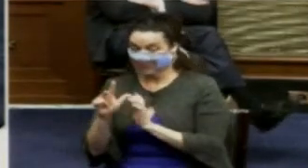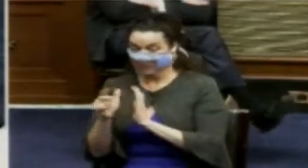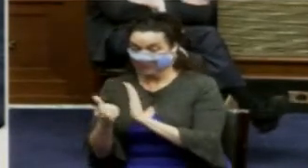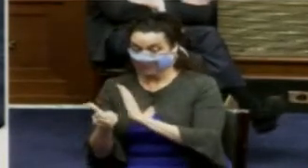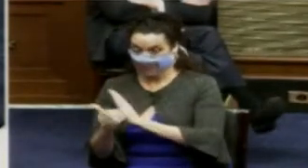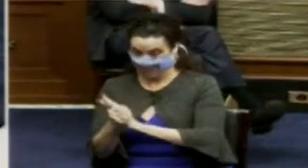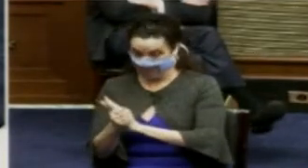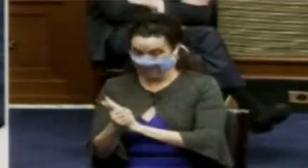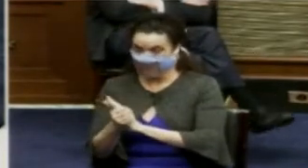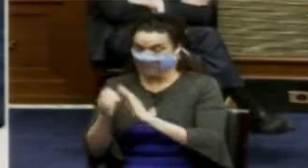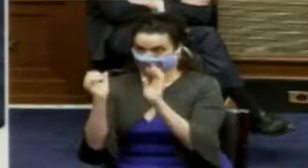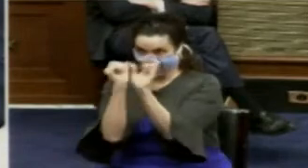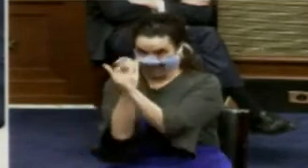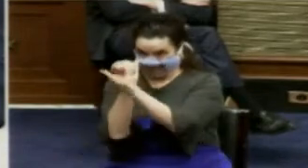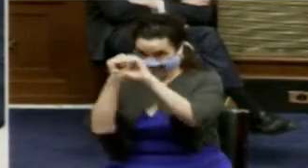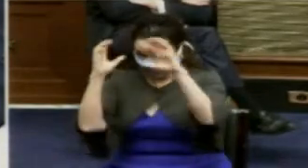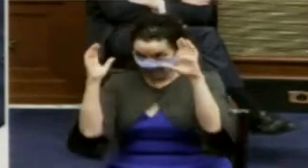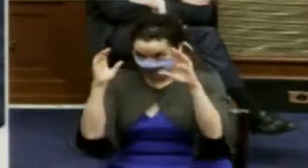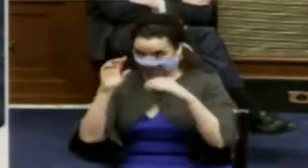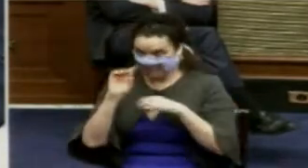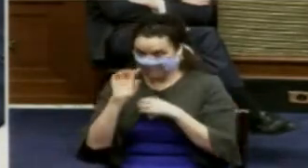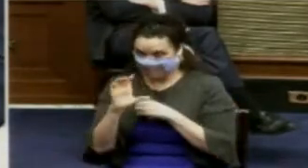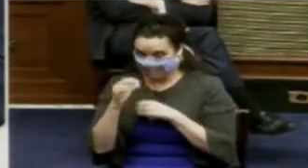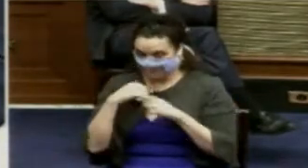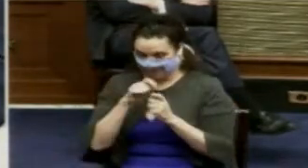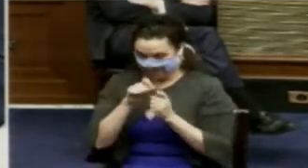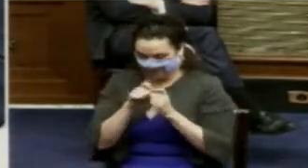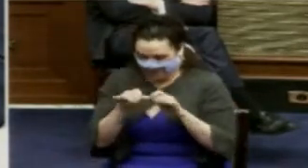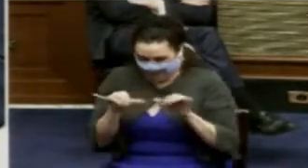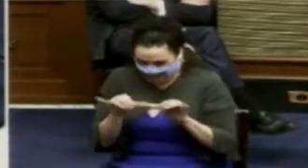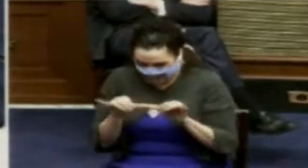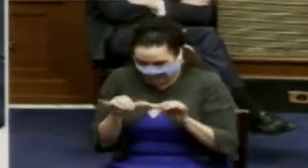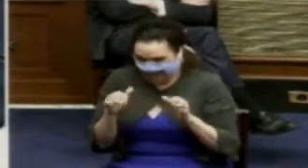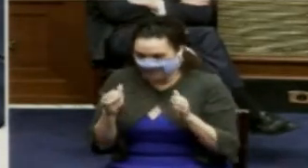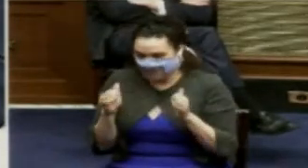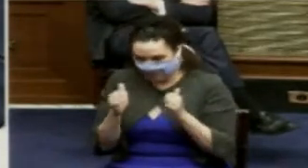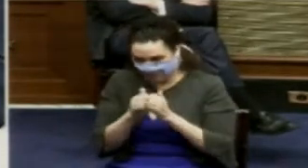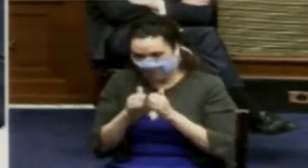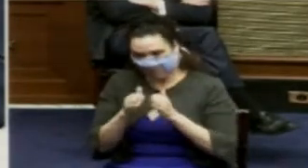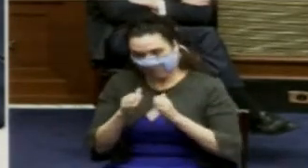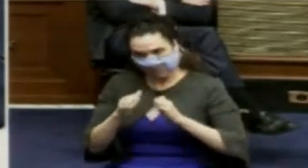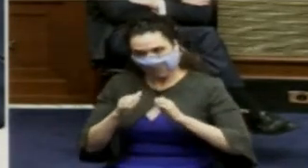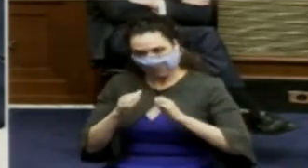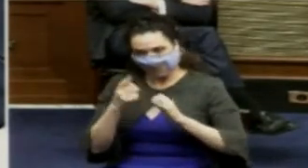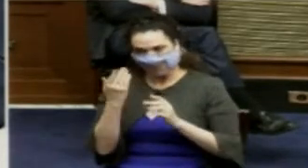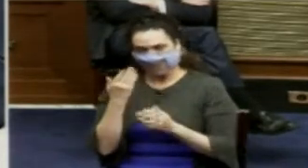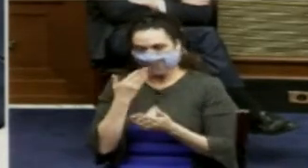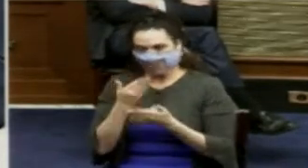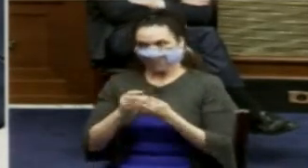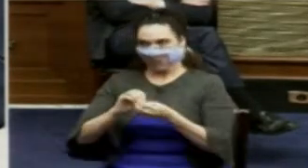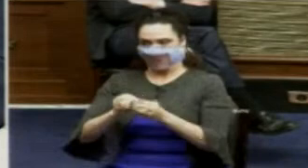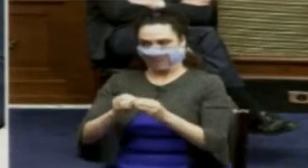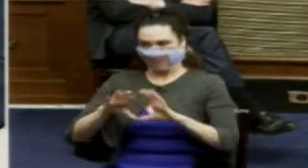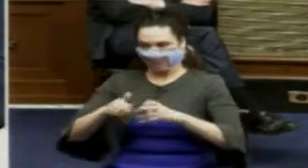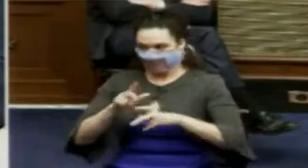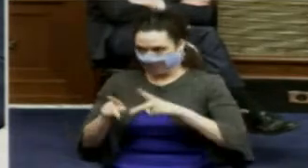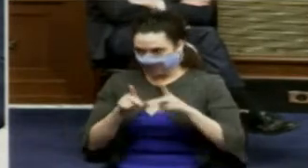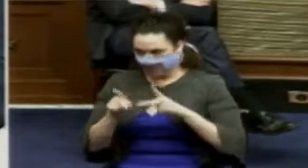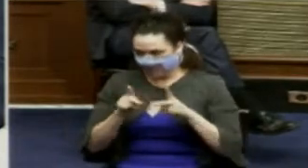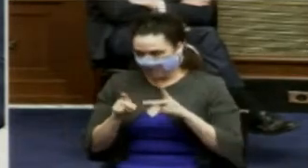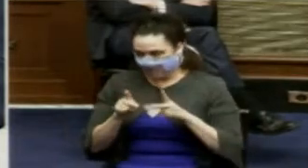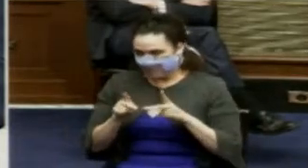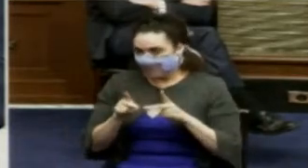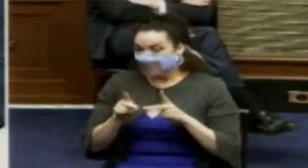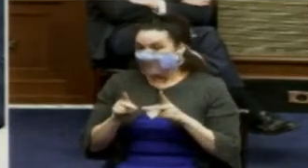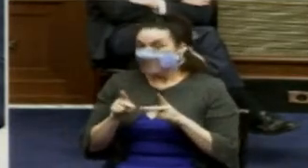a district of a specific size with a significant population. And Attorney General Robert Kennedy, when